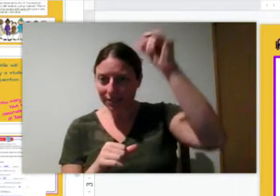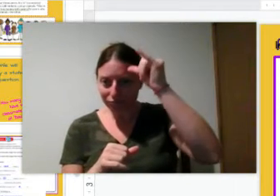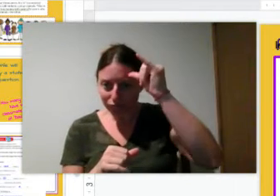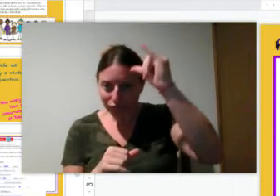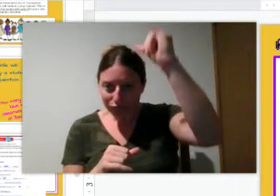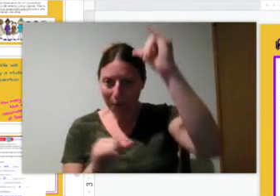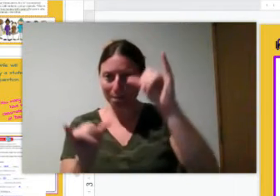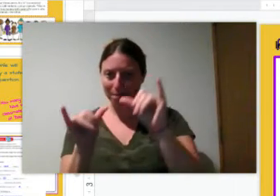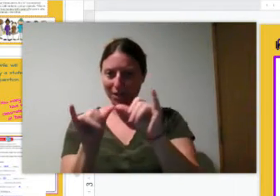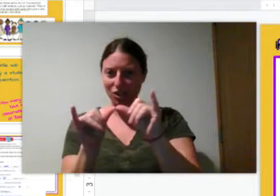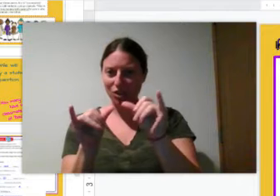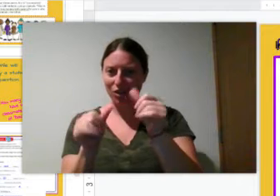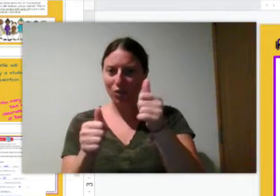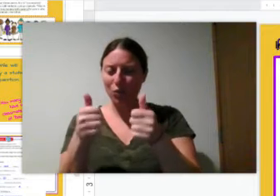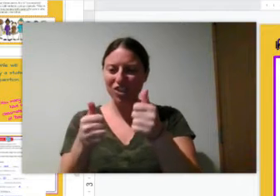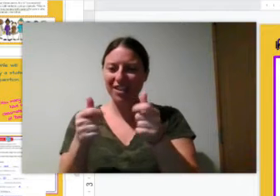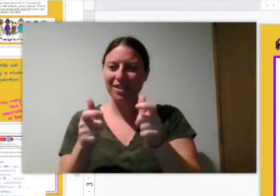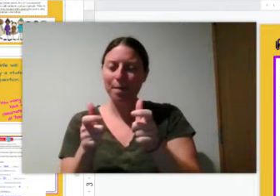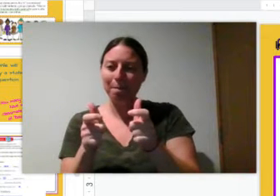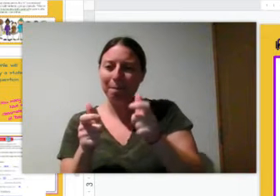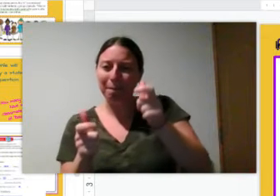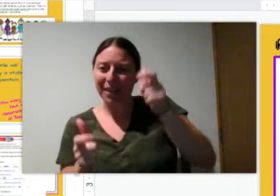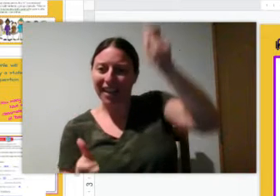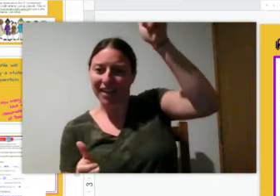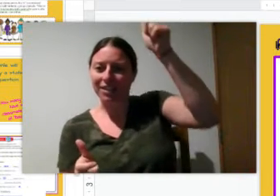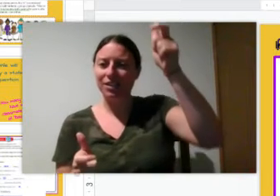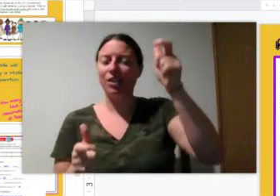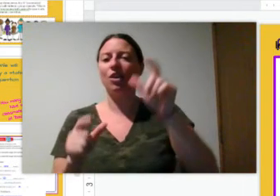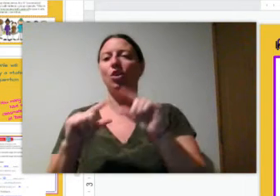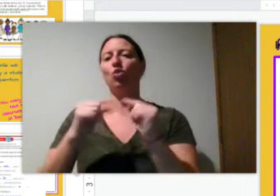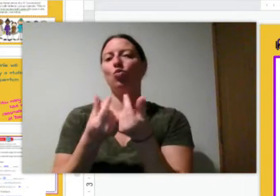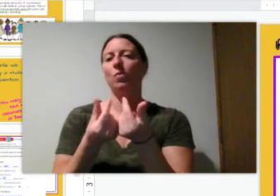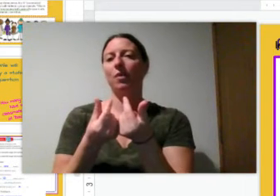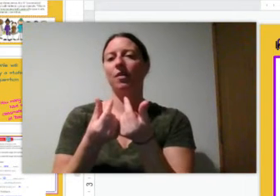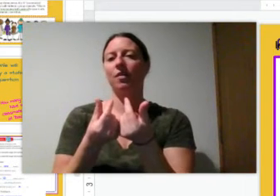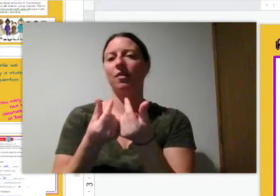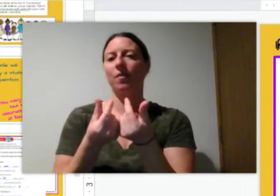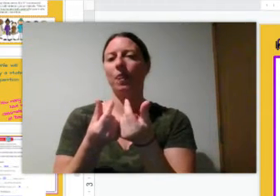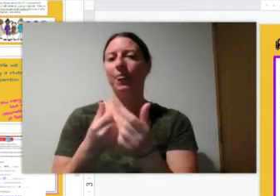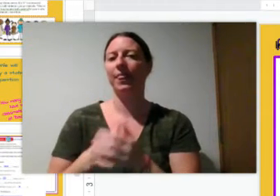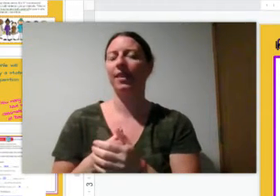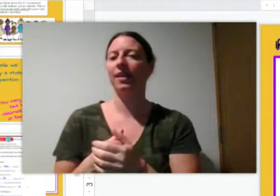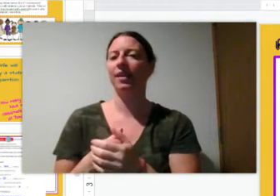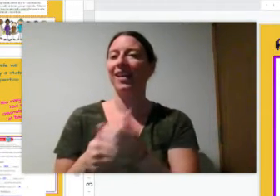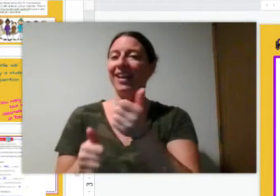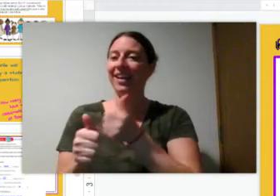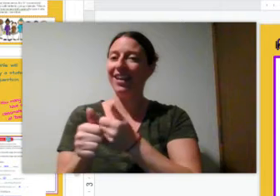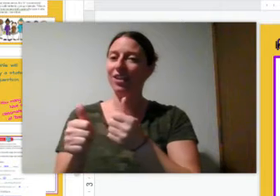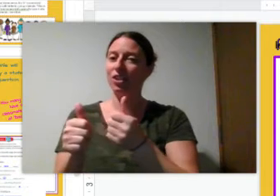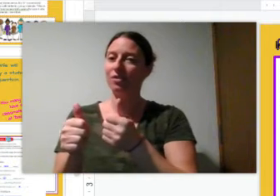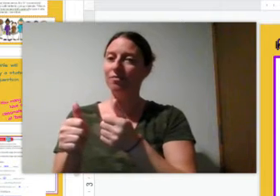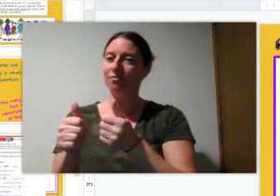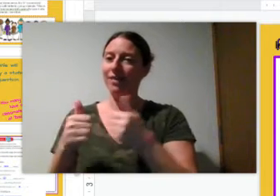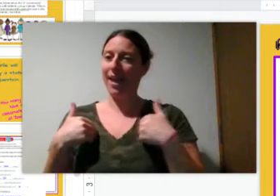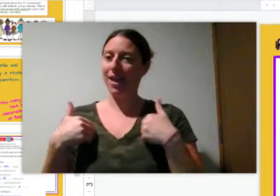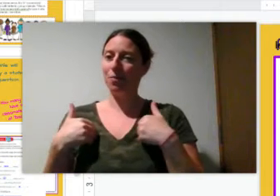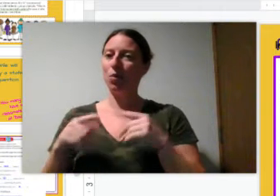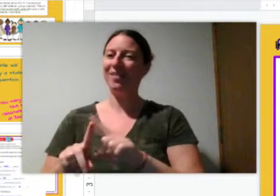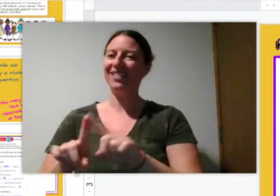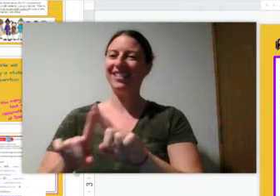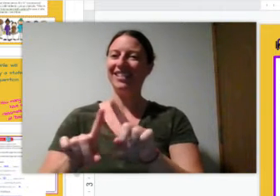group? Different bongos will have different horns lengths. This question asks about